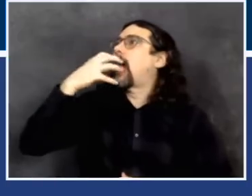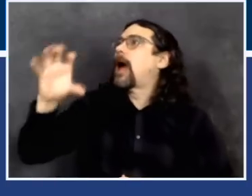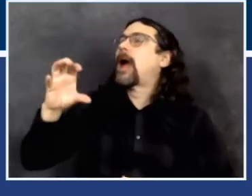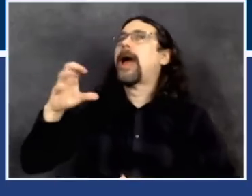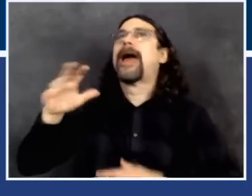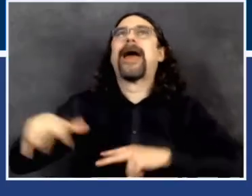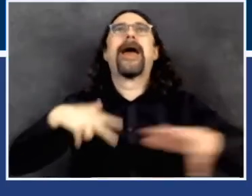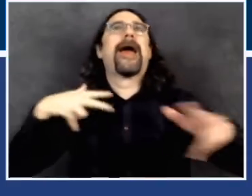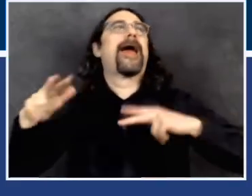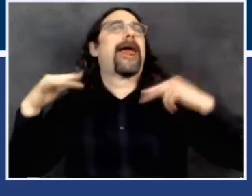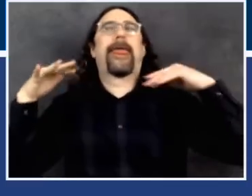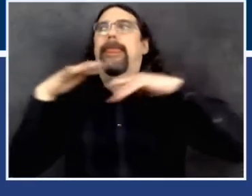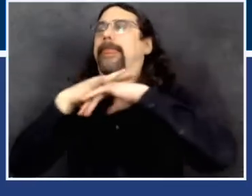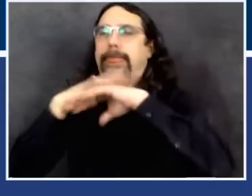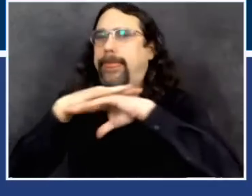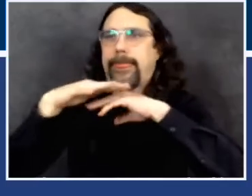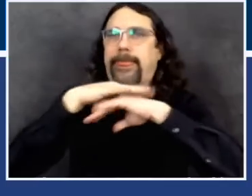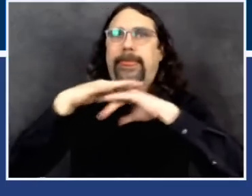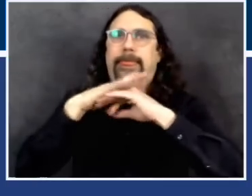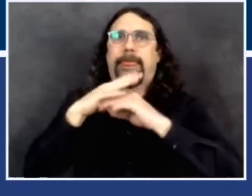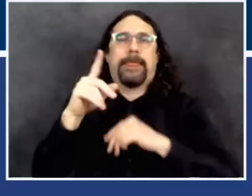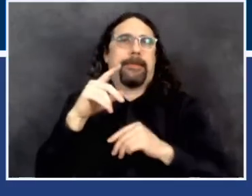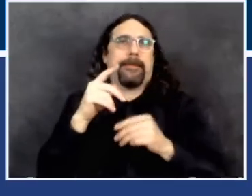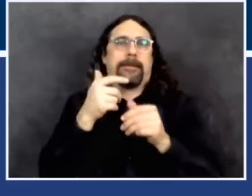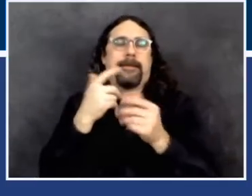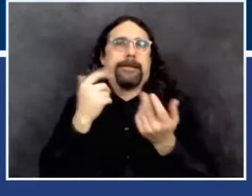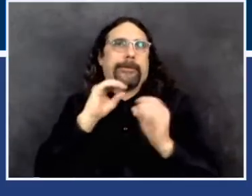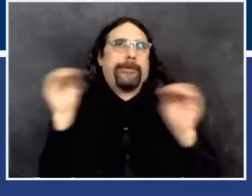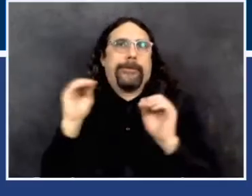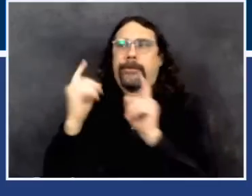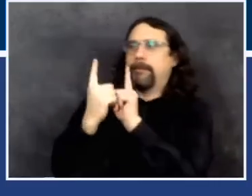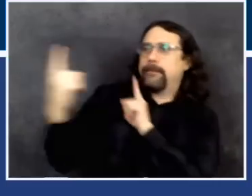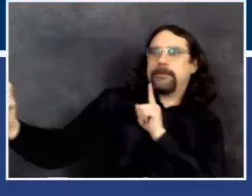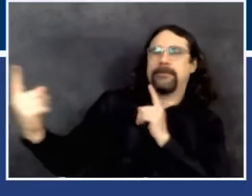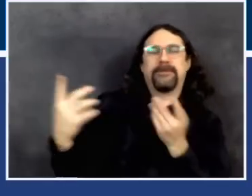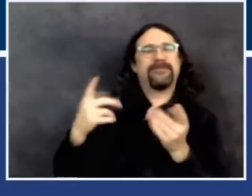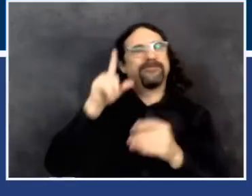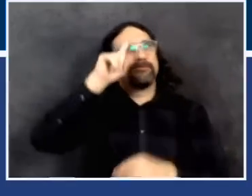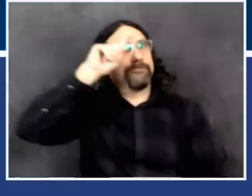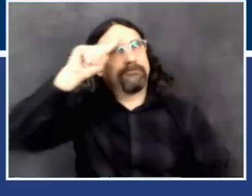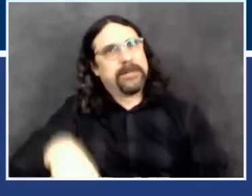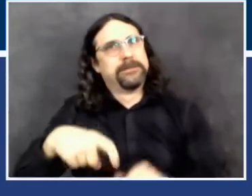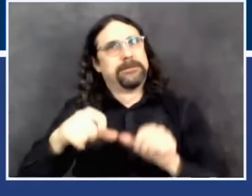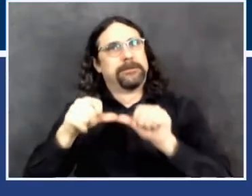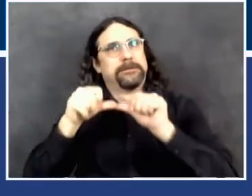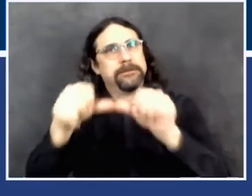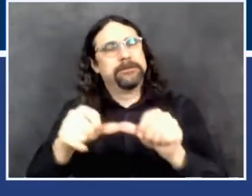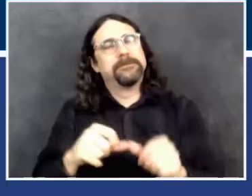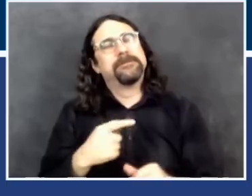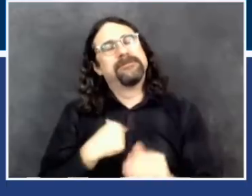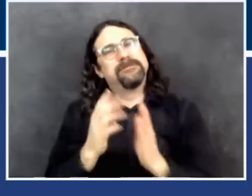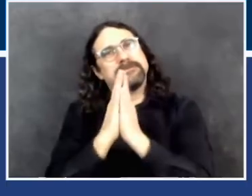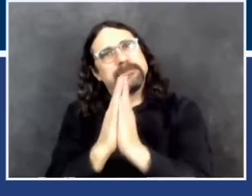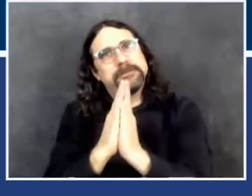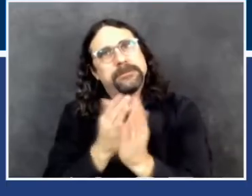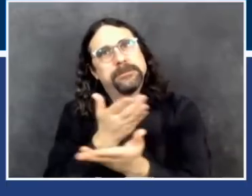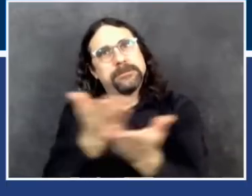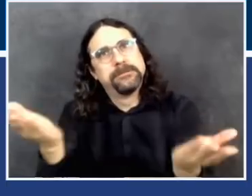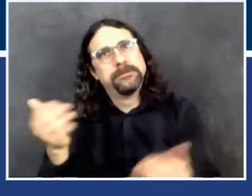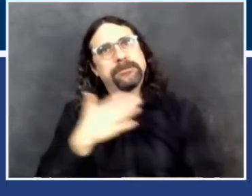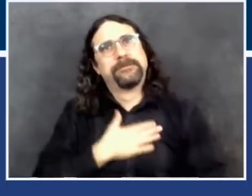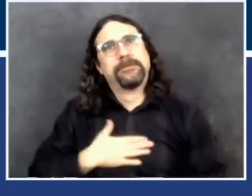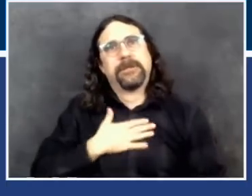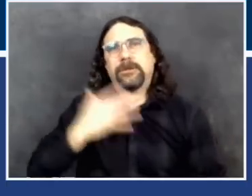is, please be smart, be careful, take care of yourselves, take care of others, keep going with